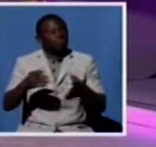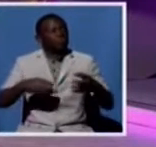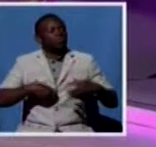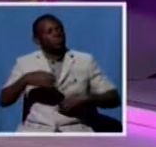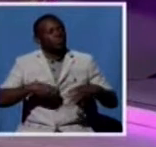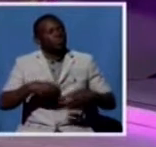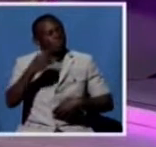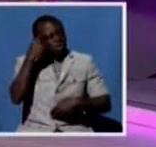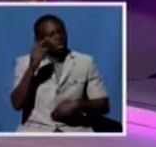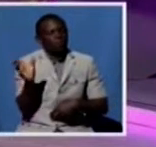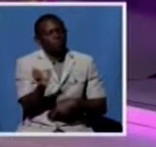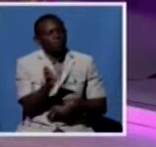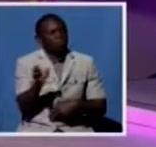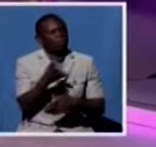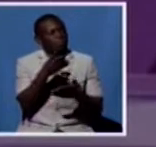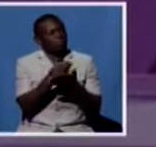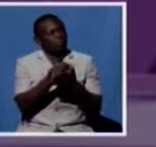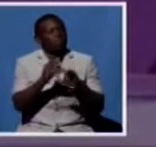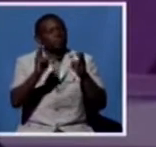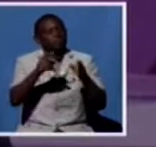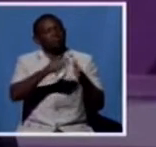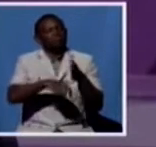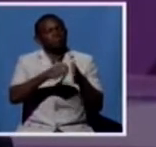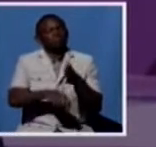and road tax, fuel levy,